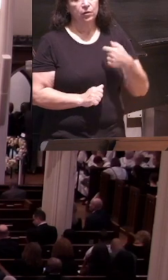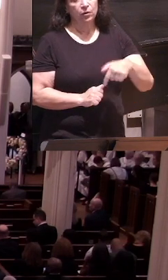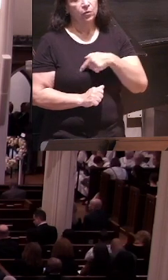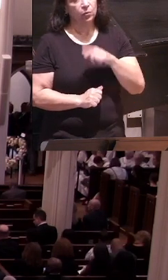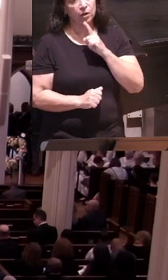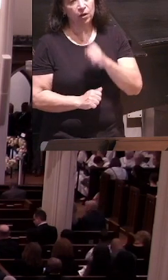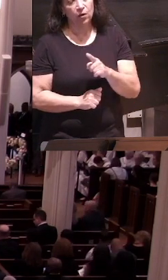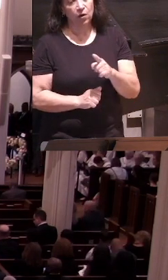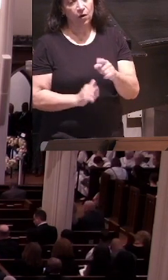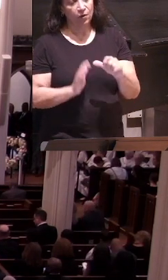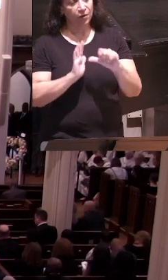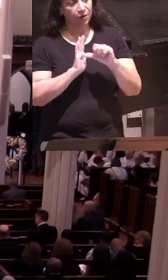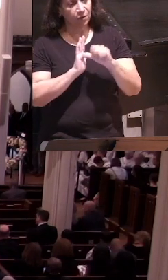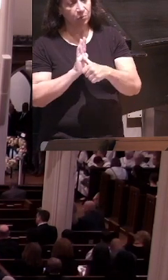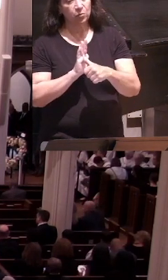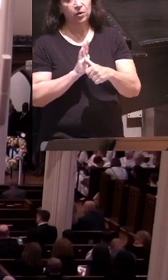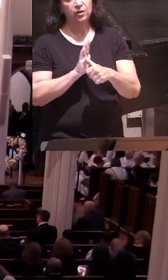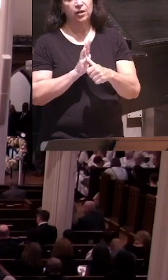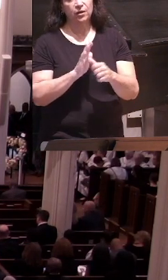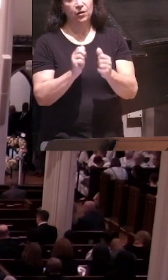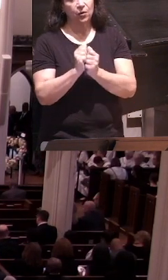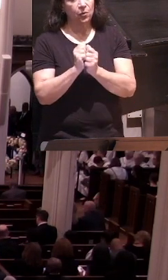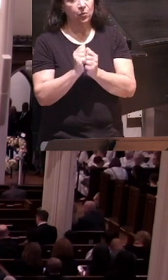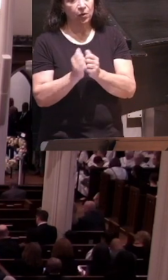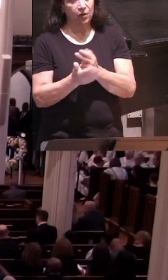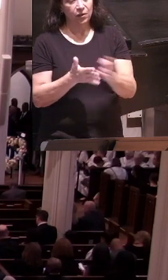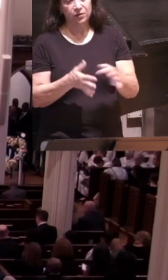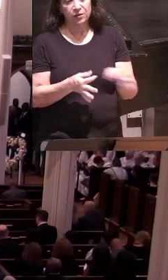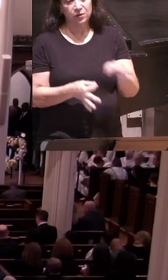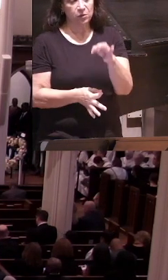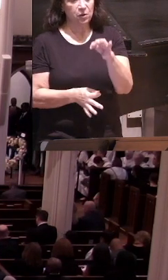we are imprinted with the Spirit,